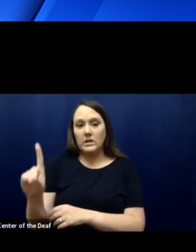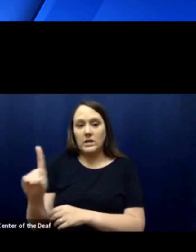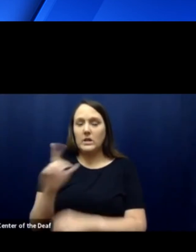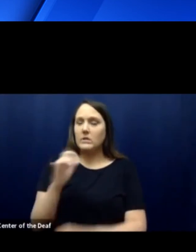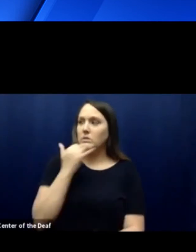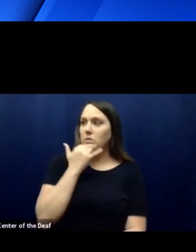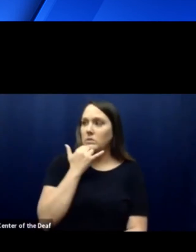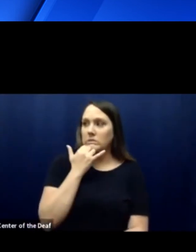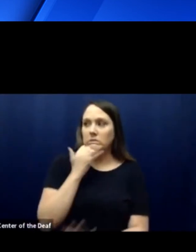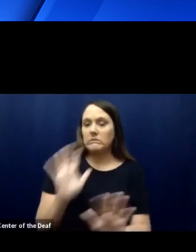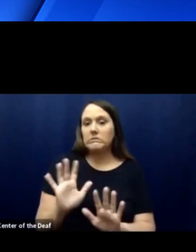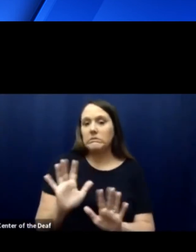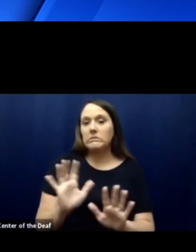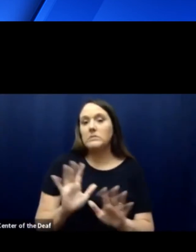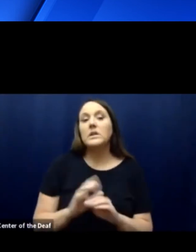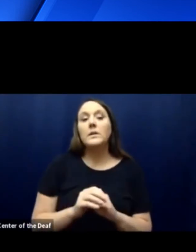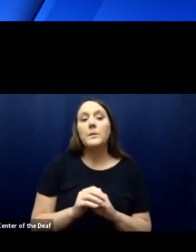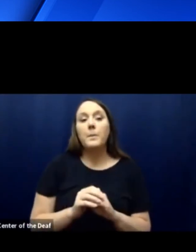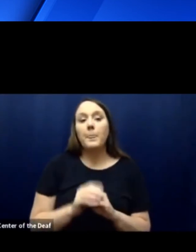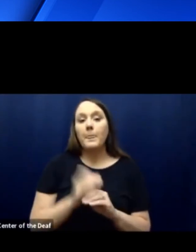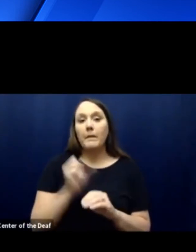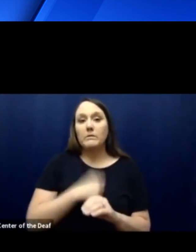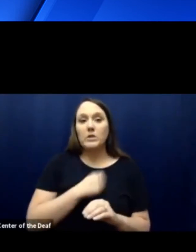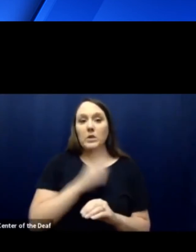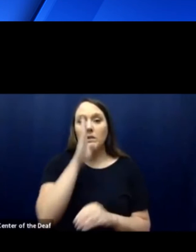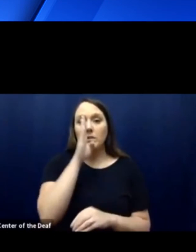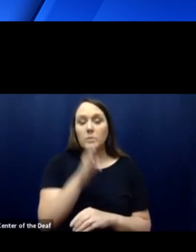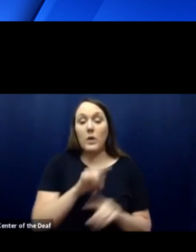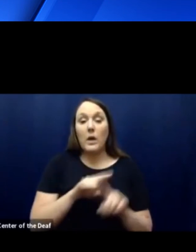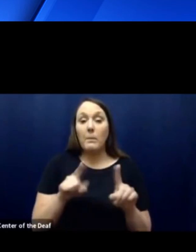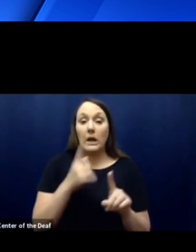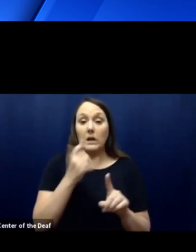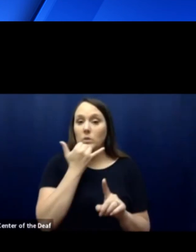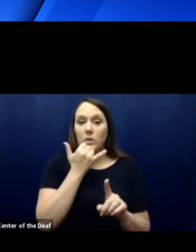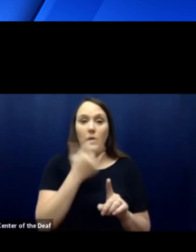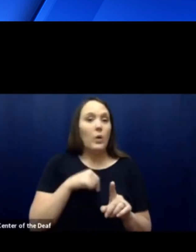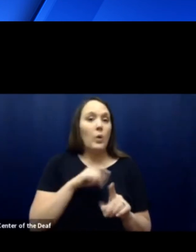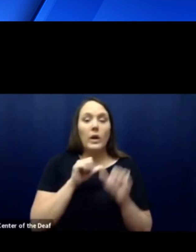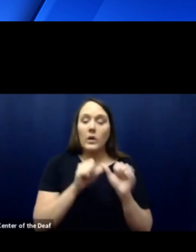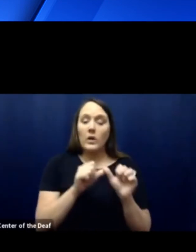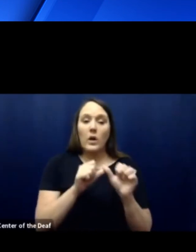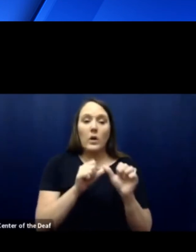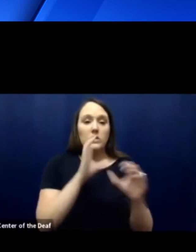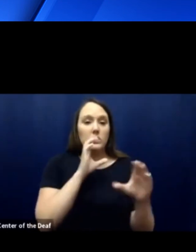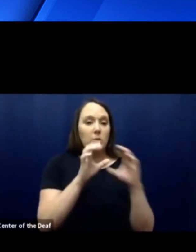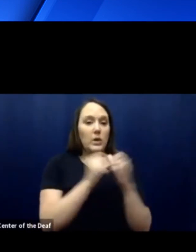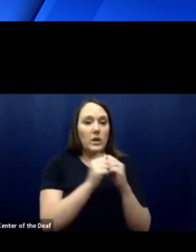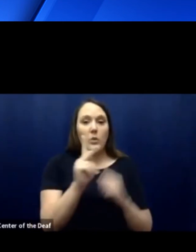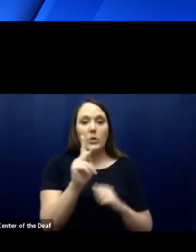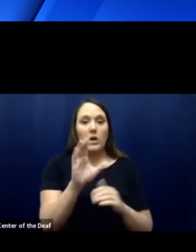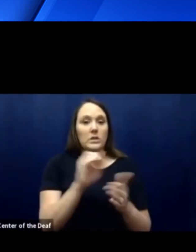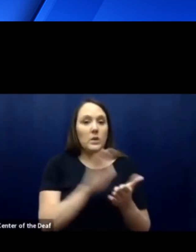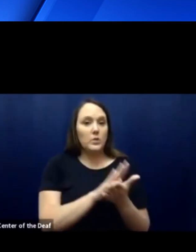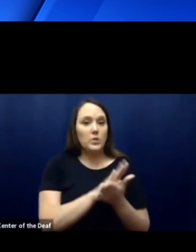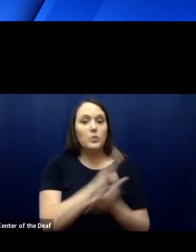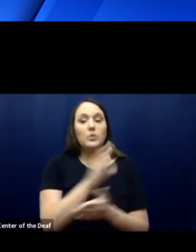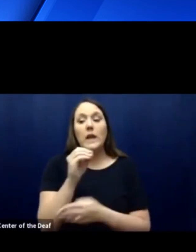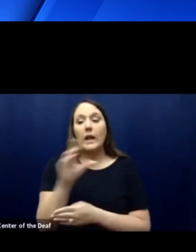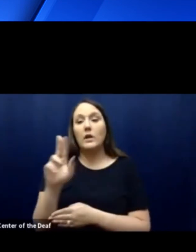wrong. Sorry to be so direct. We are in constant communication with Knox County Schools and